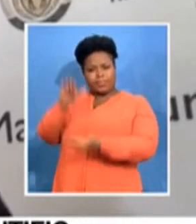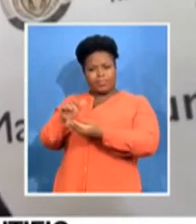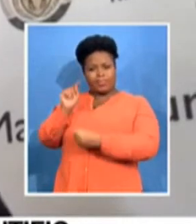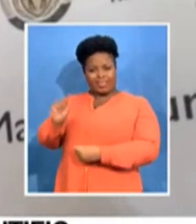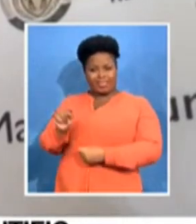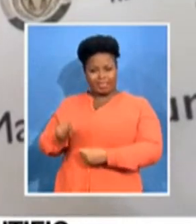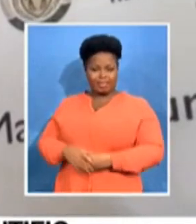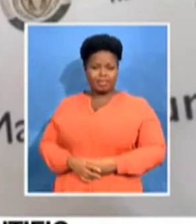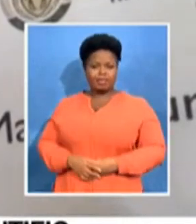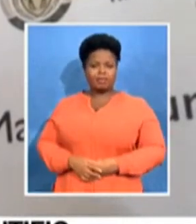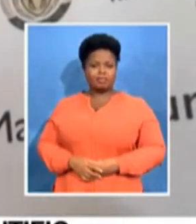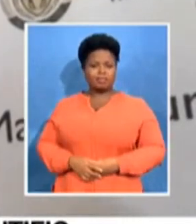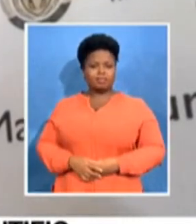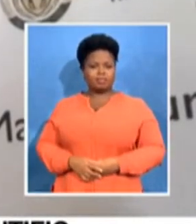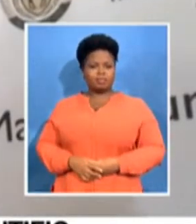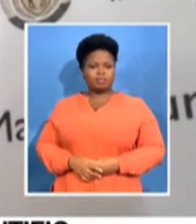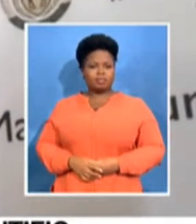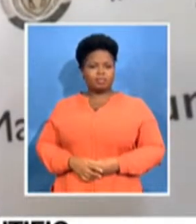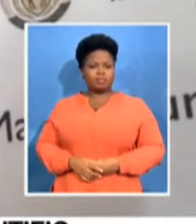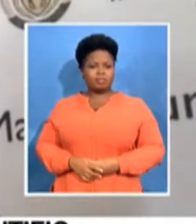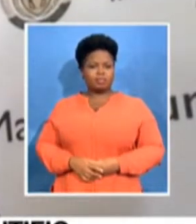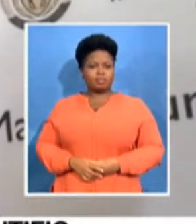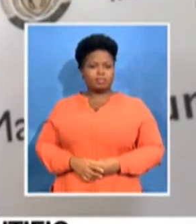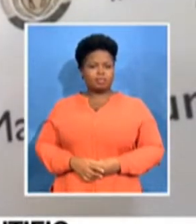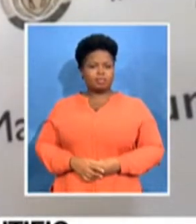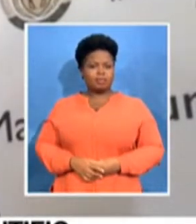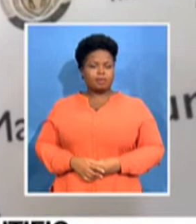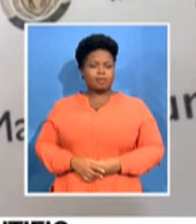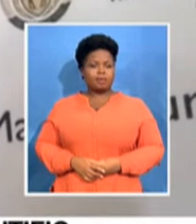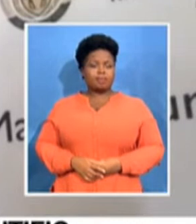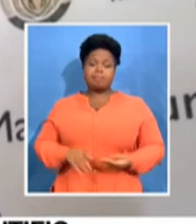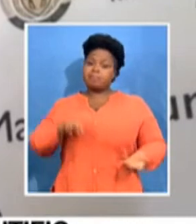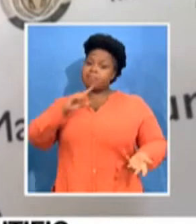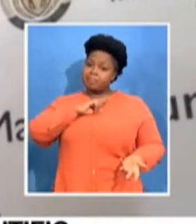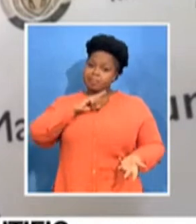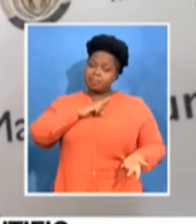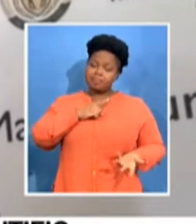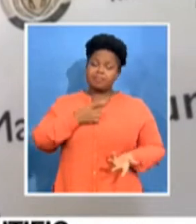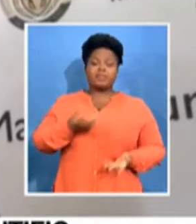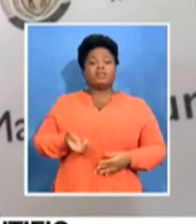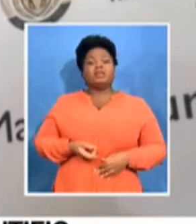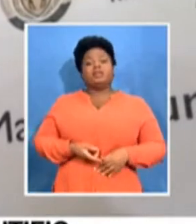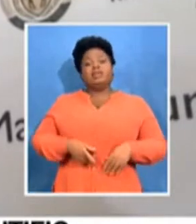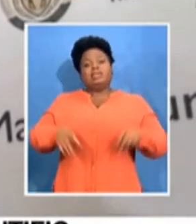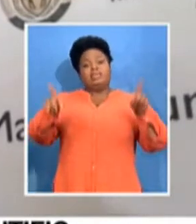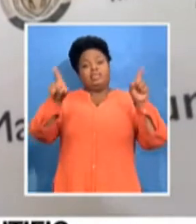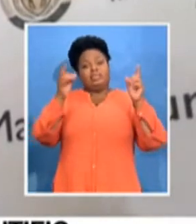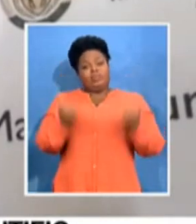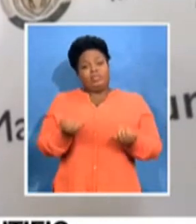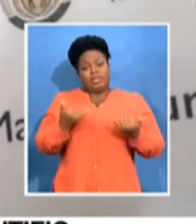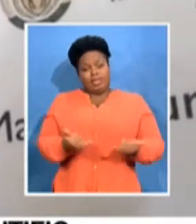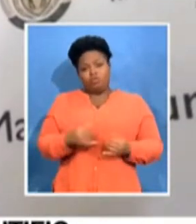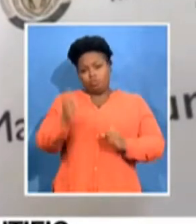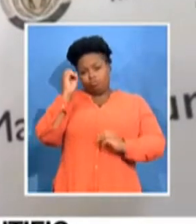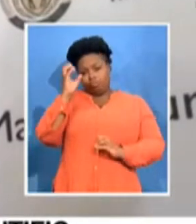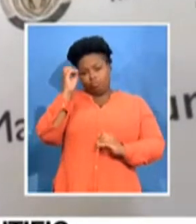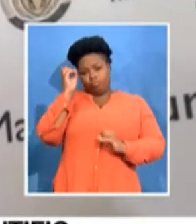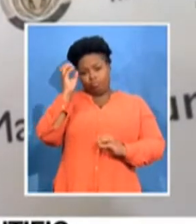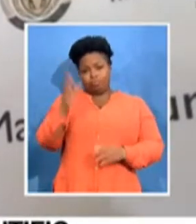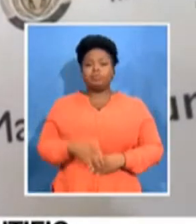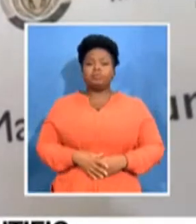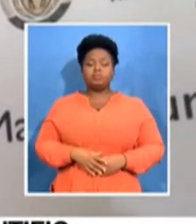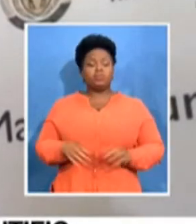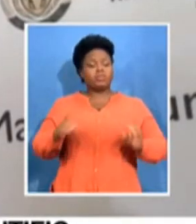To show, as we were going to do today, in the main, that my department is